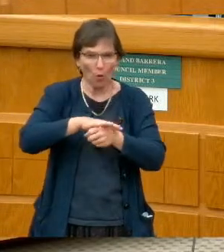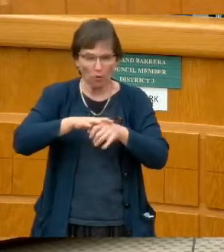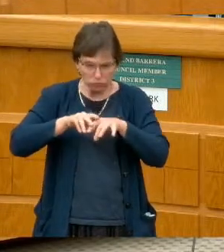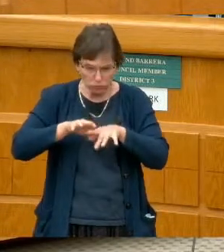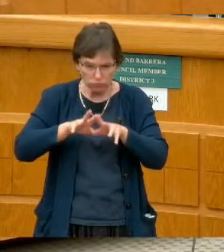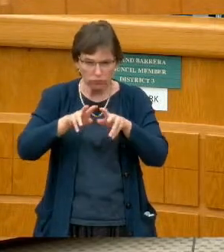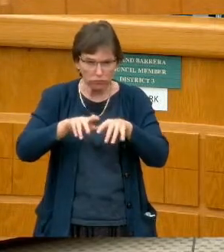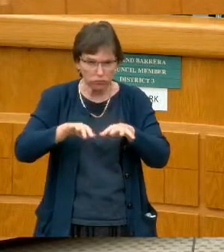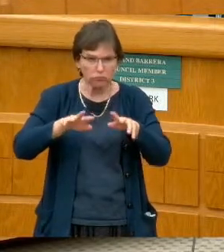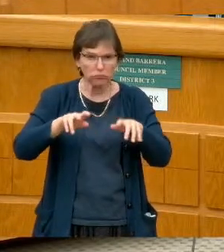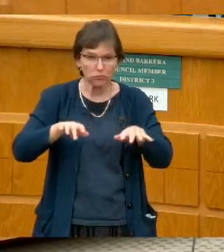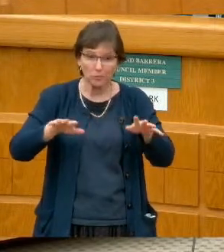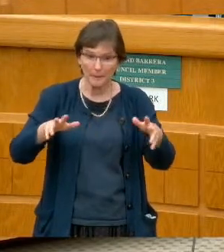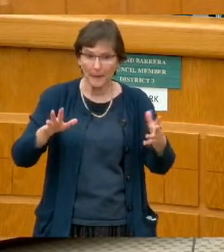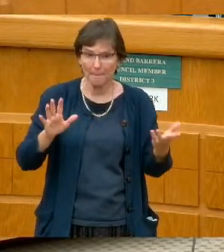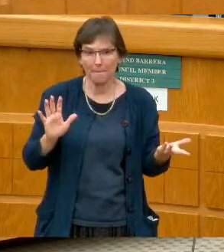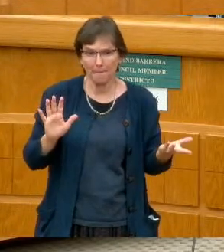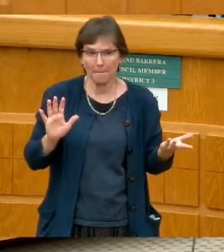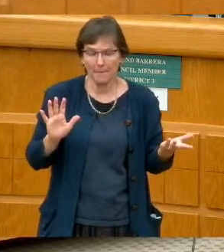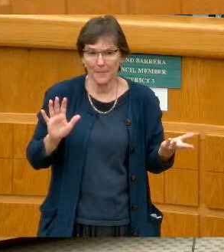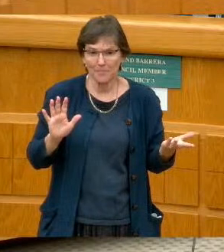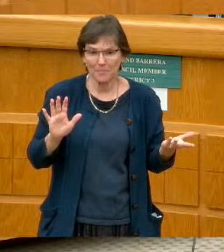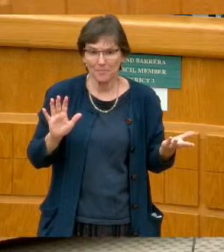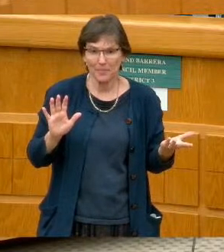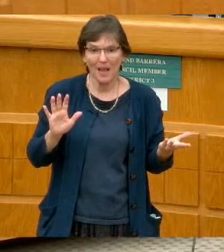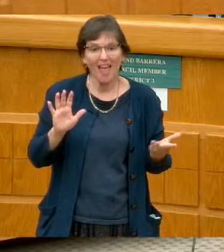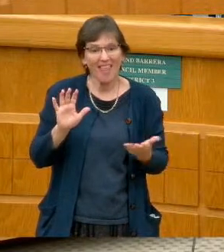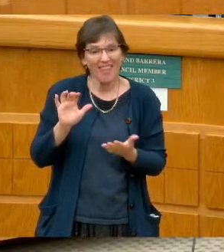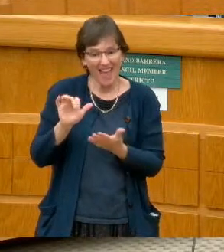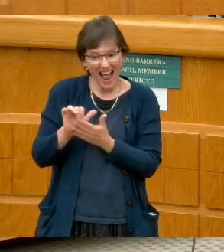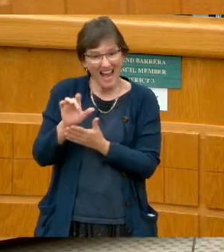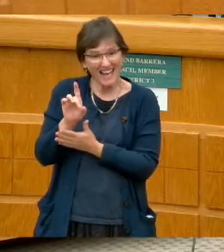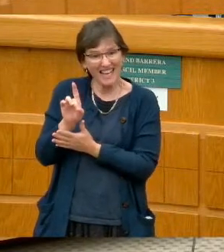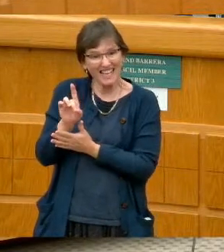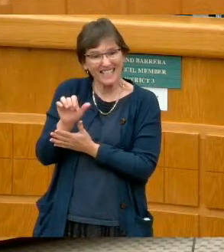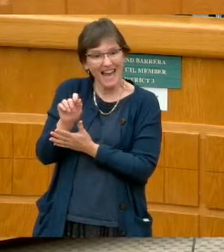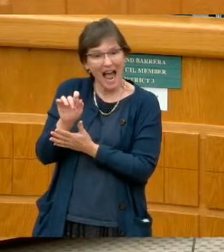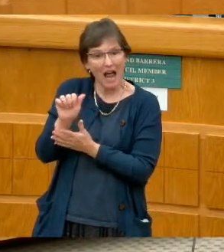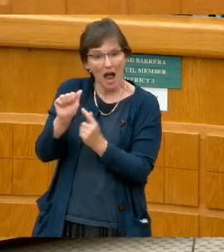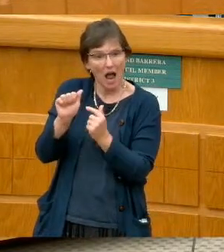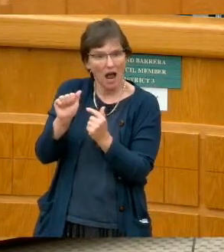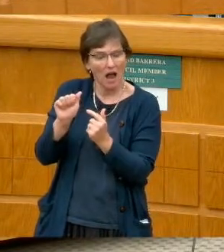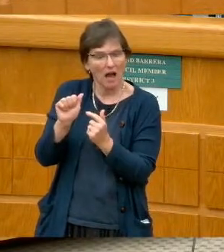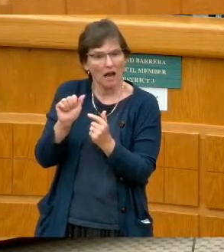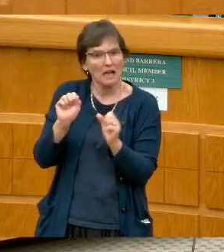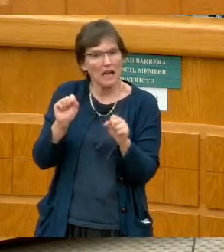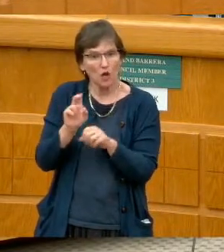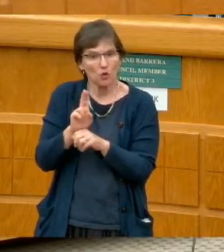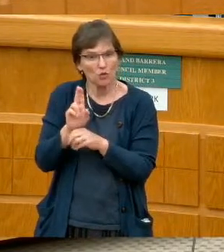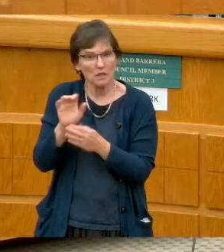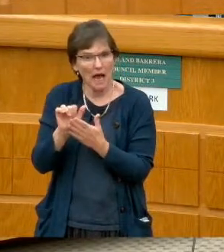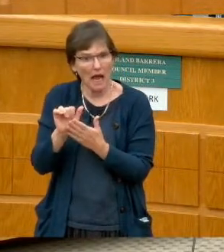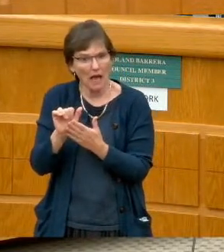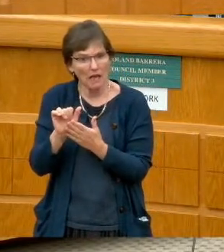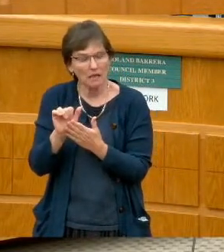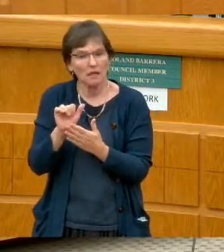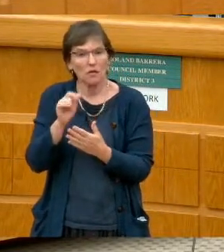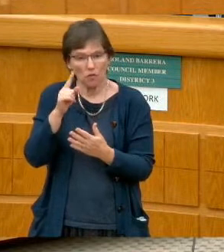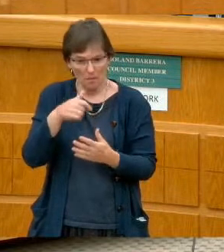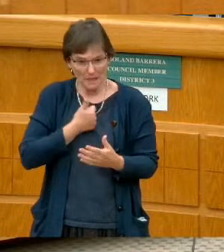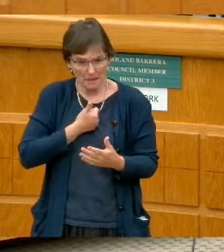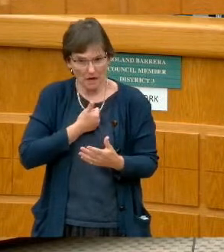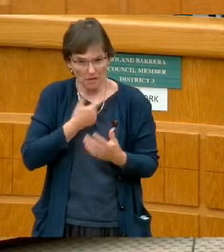community. And those data points are very, very useful for me. But they're not just useful for me, they're useful